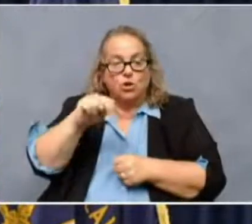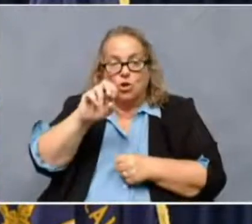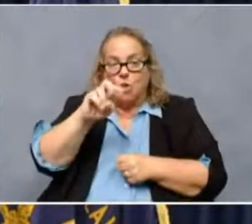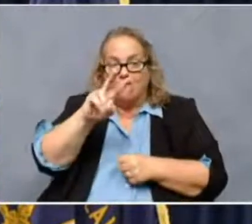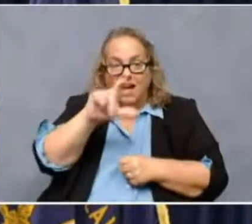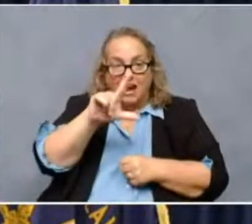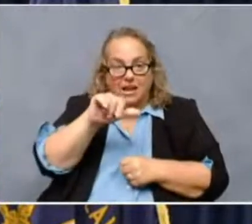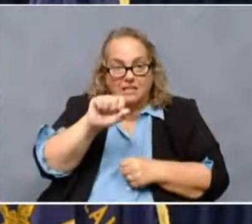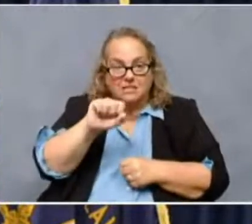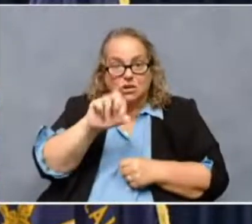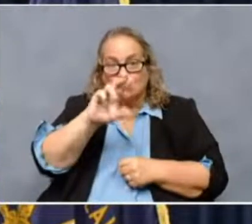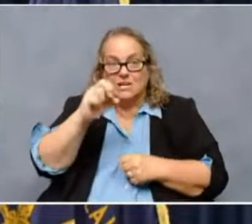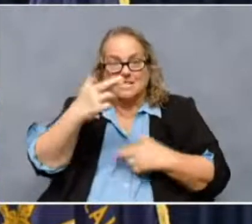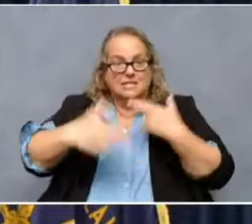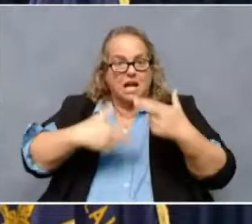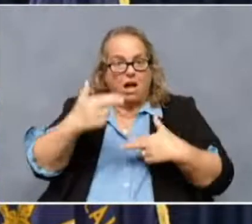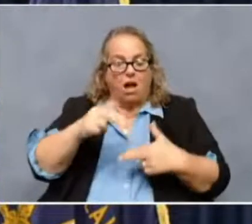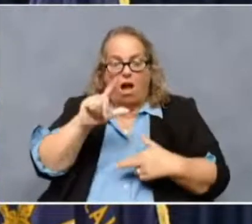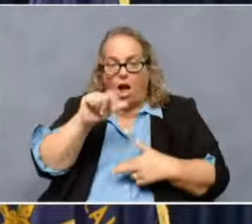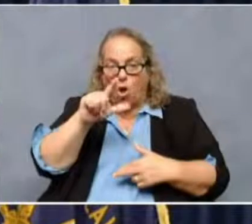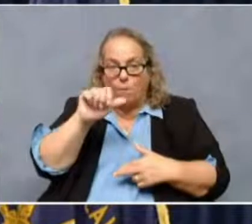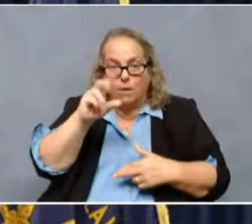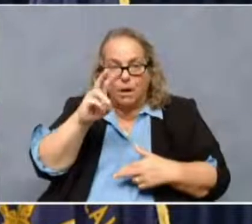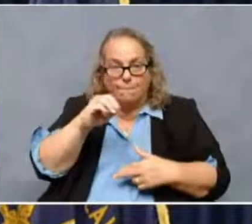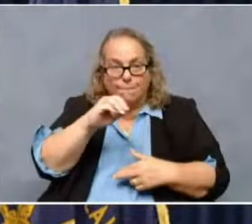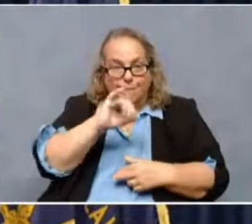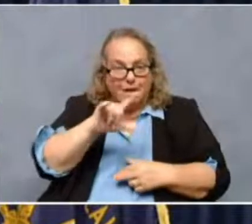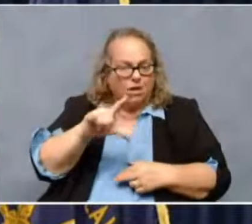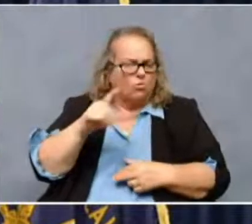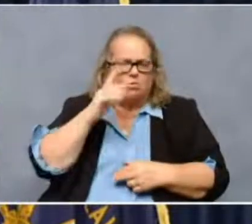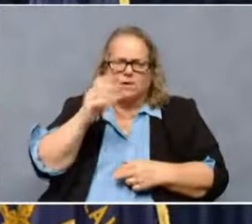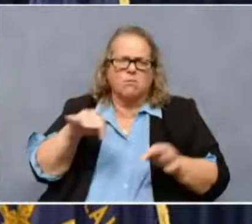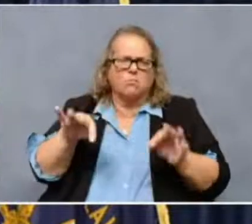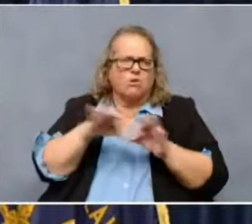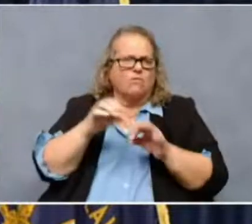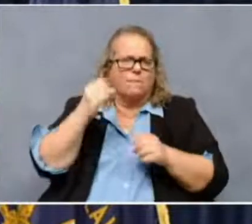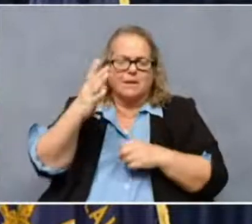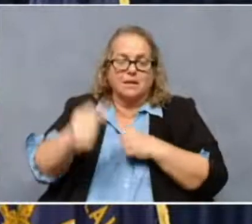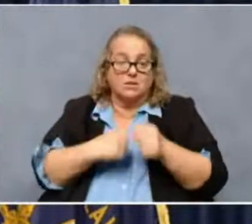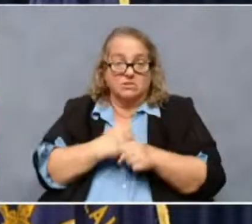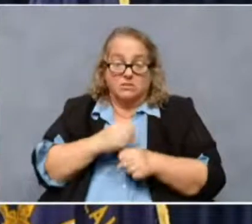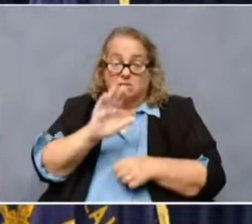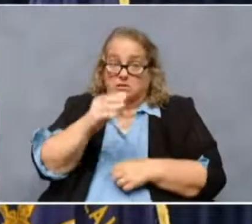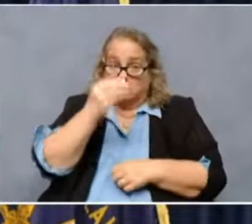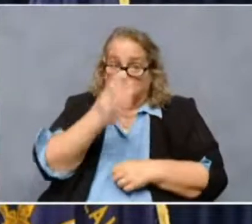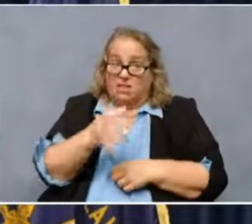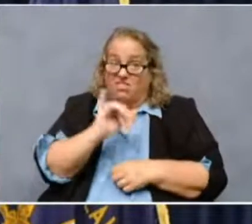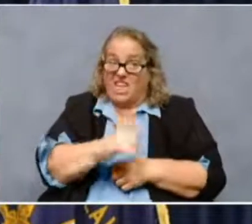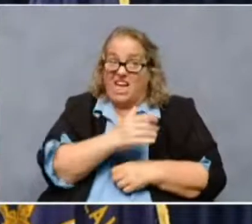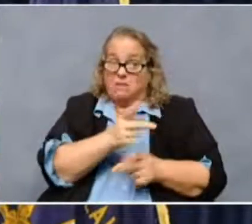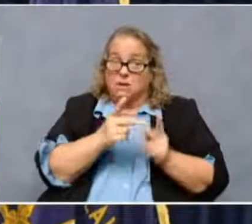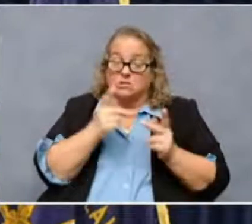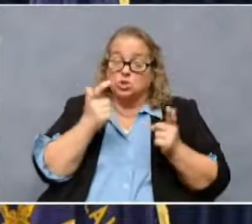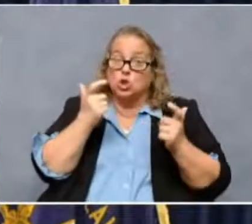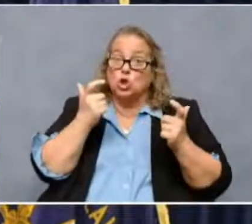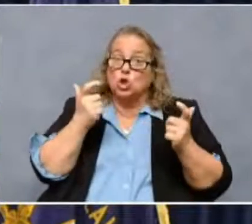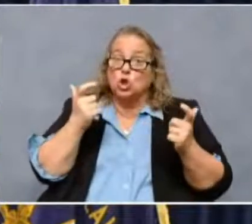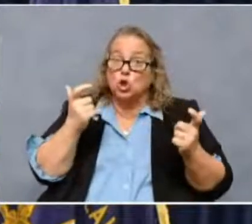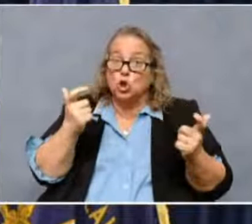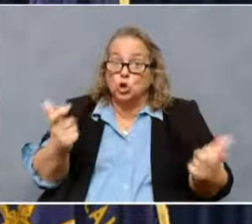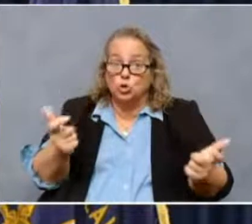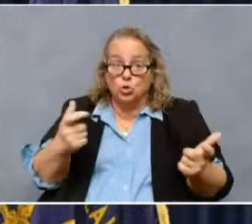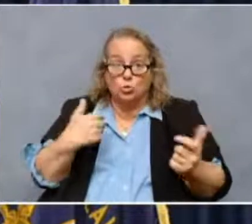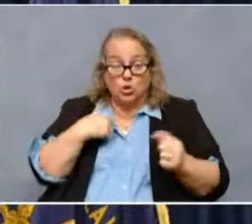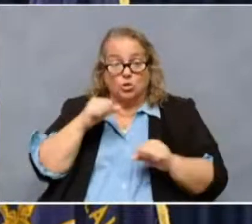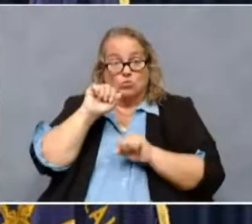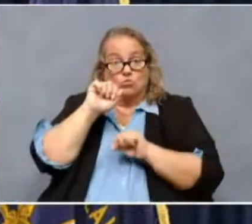recycled aluminum mill, going to be there for decades. By the way, that thing is so huge that we were driving up and I said, I think